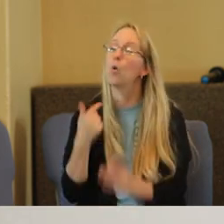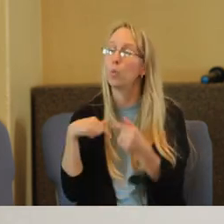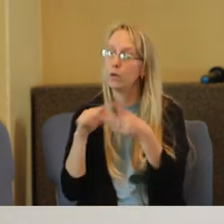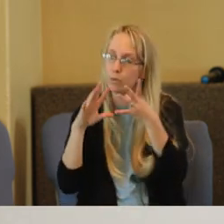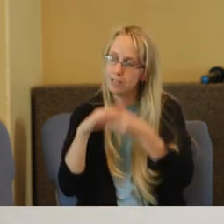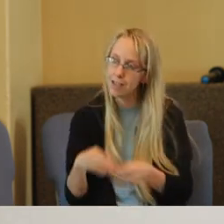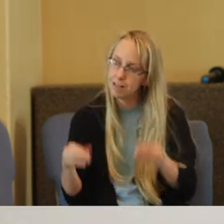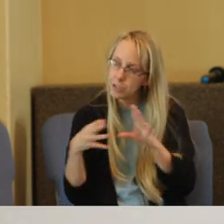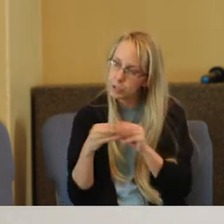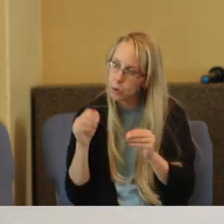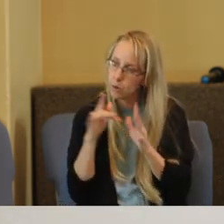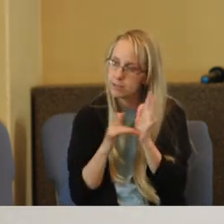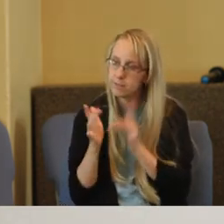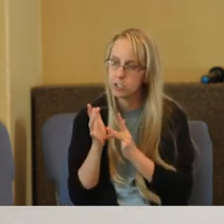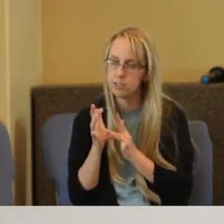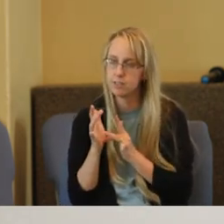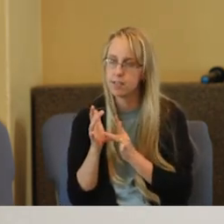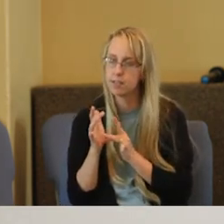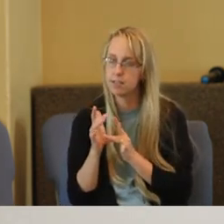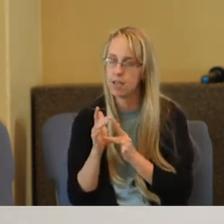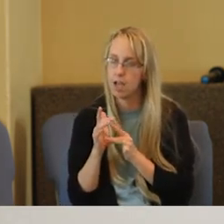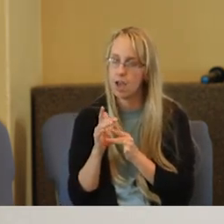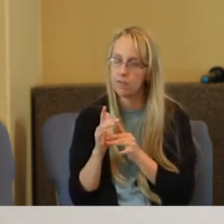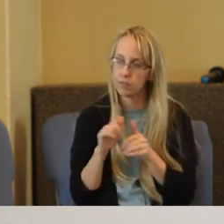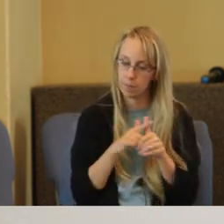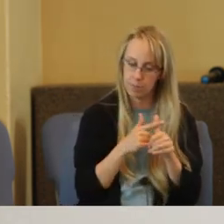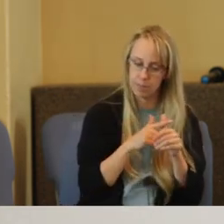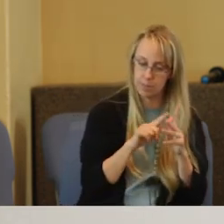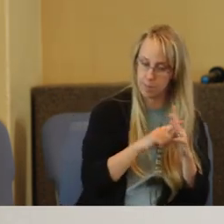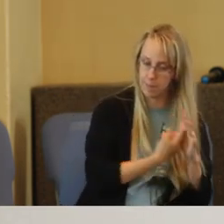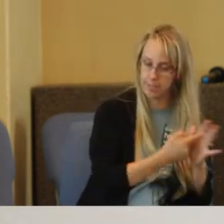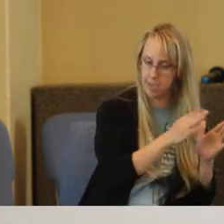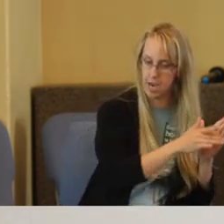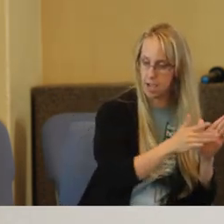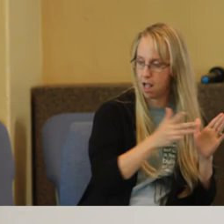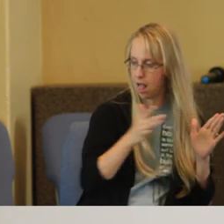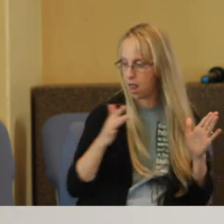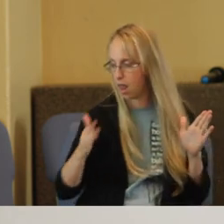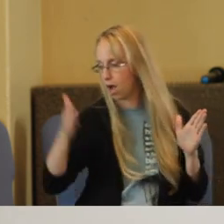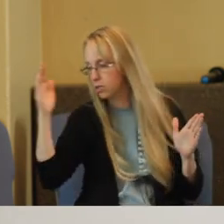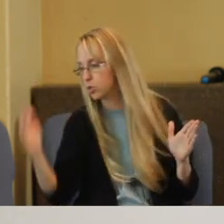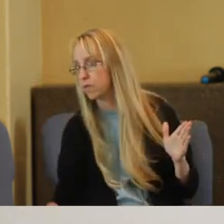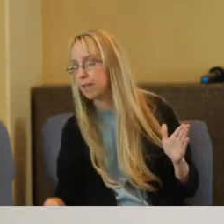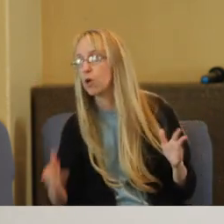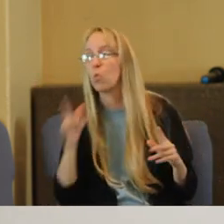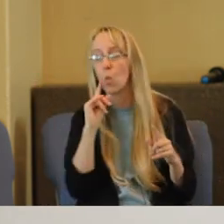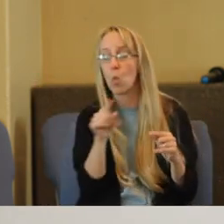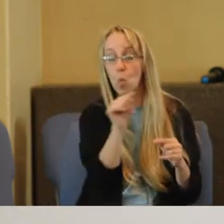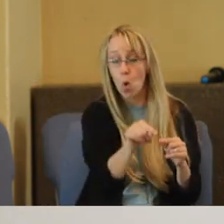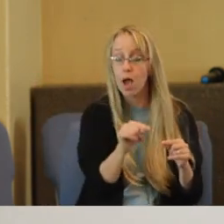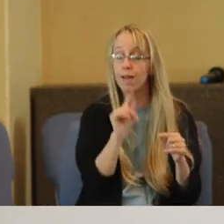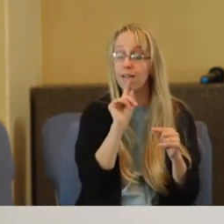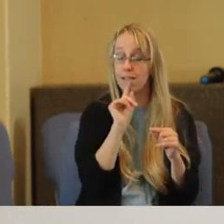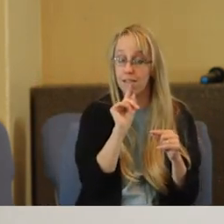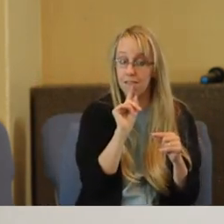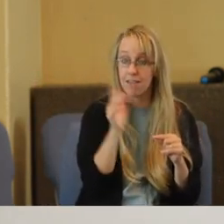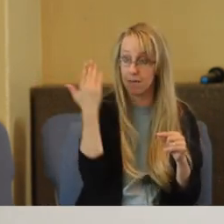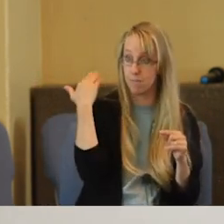of Jesus from beginning to end, what he has done, what he is doing, and what he will